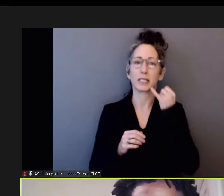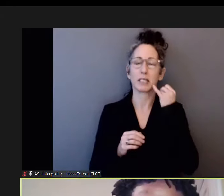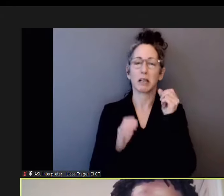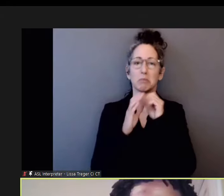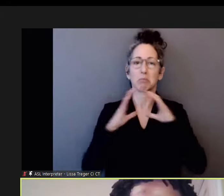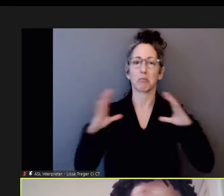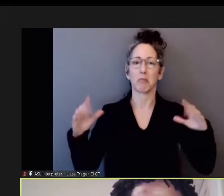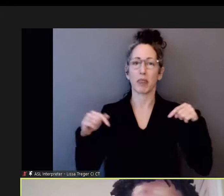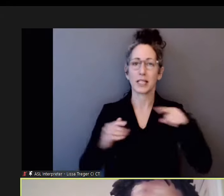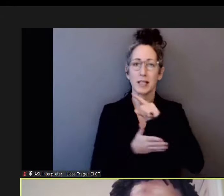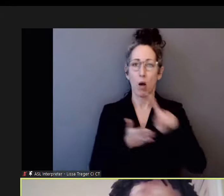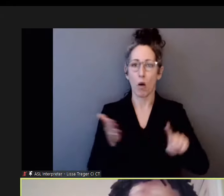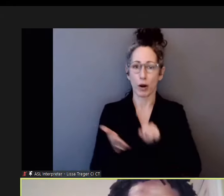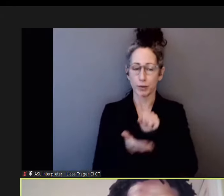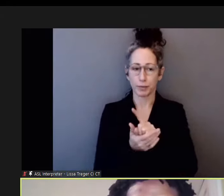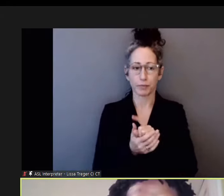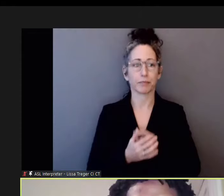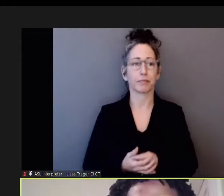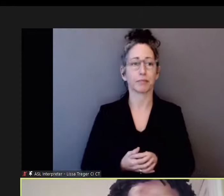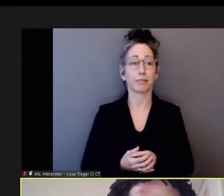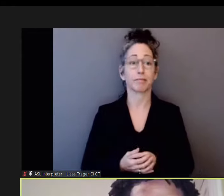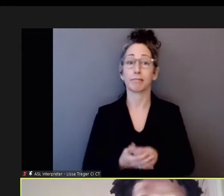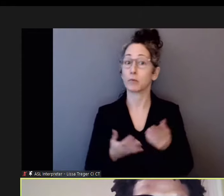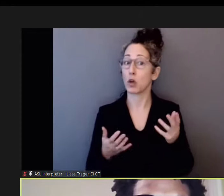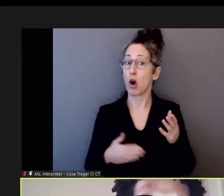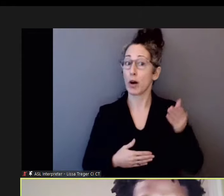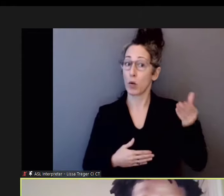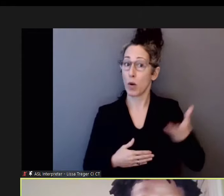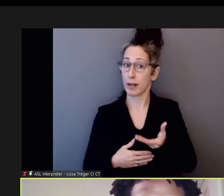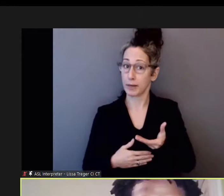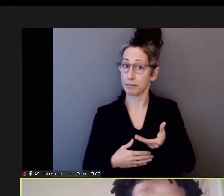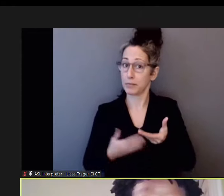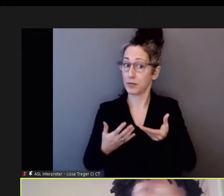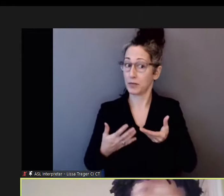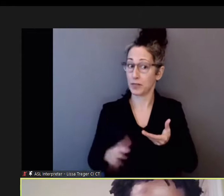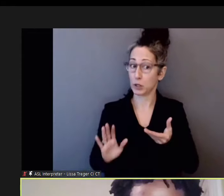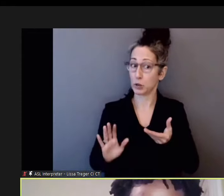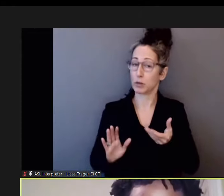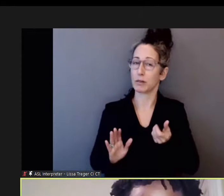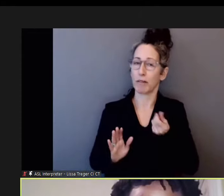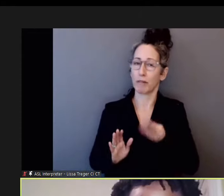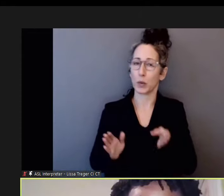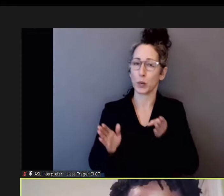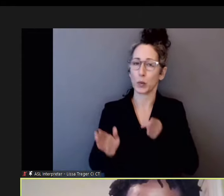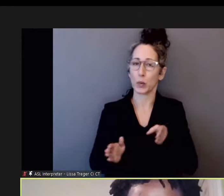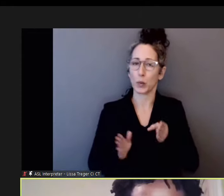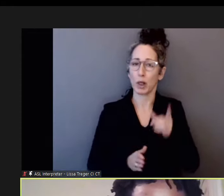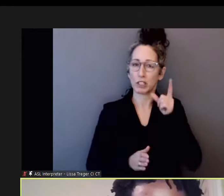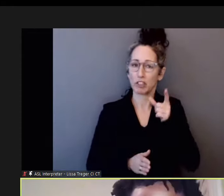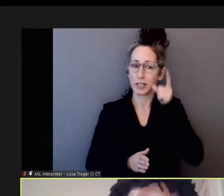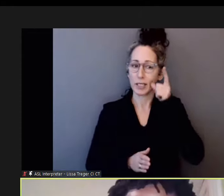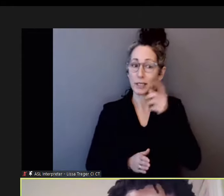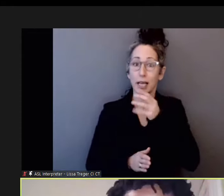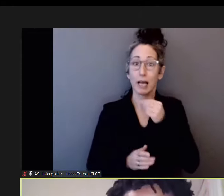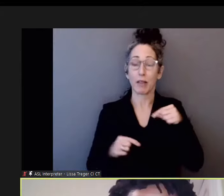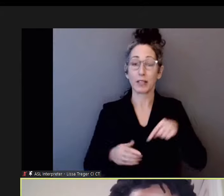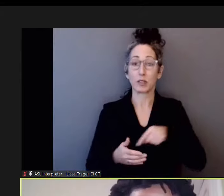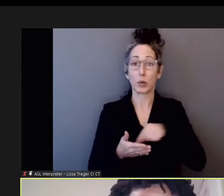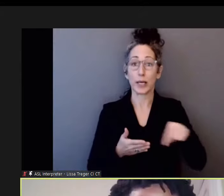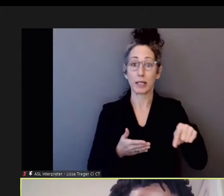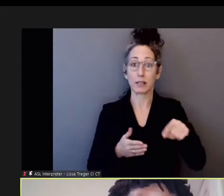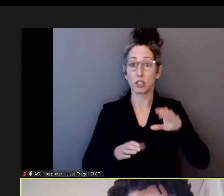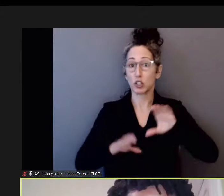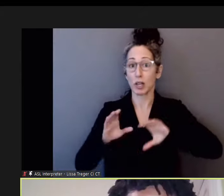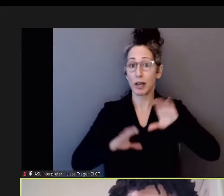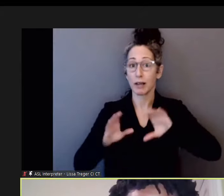like. You've already been welcomed by me. Next, we'll have some housekeeping tips. And this week's chat will be slightly different